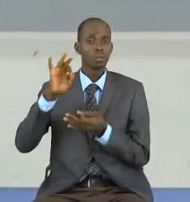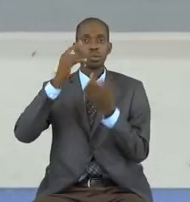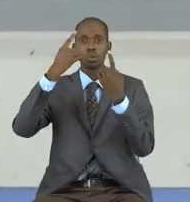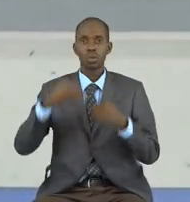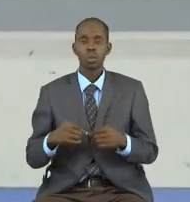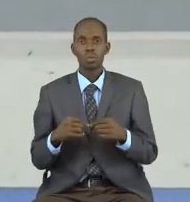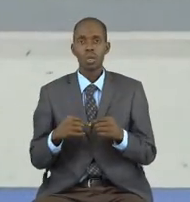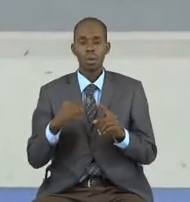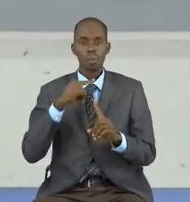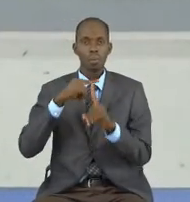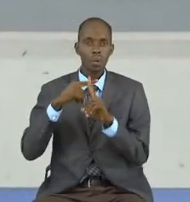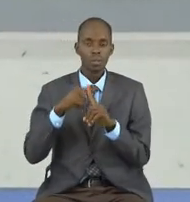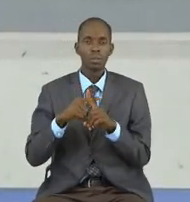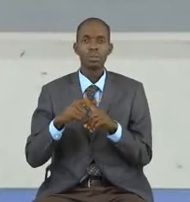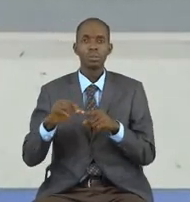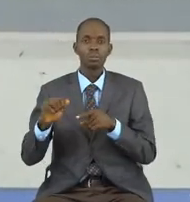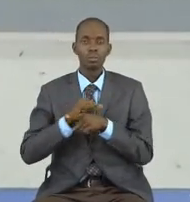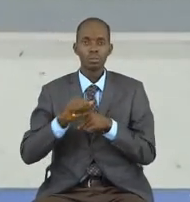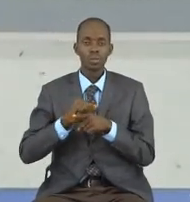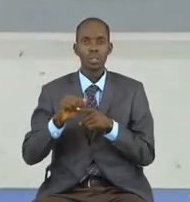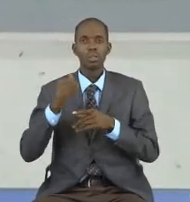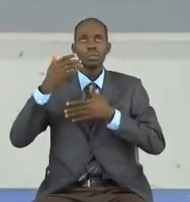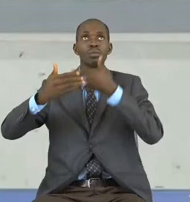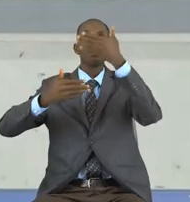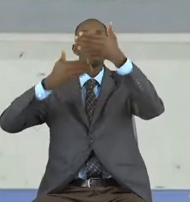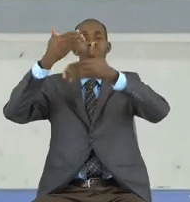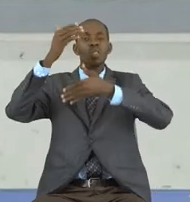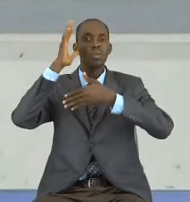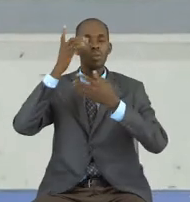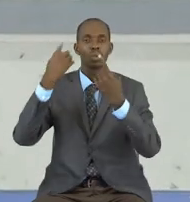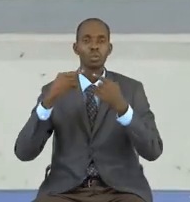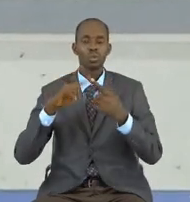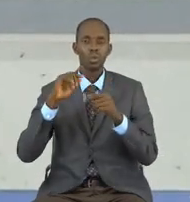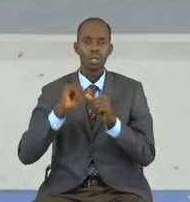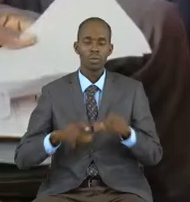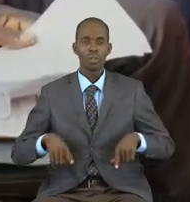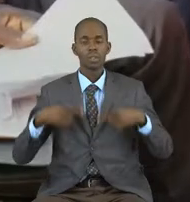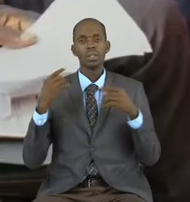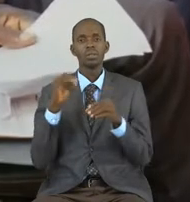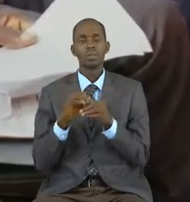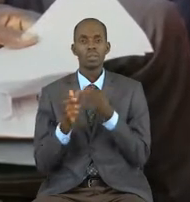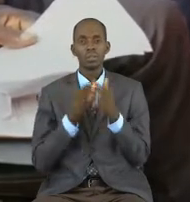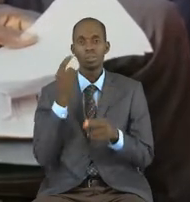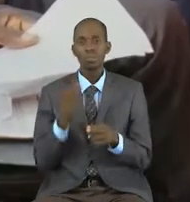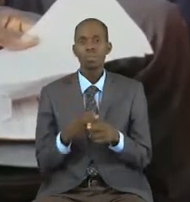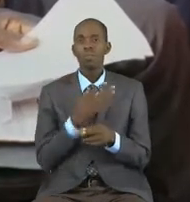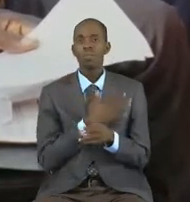positive, practical progress will come to every life and ministry. It says, and